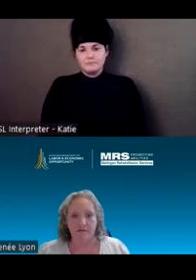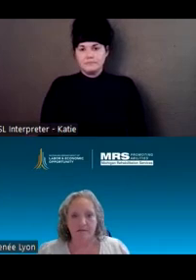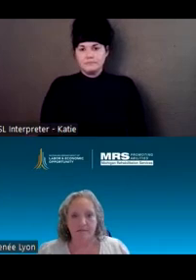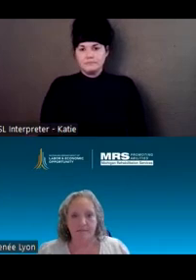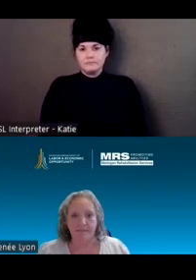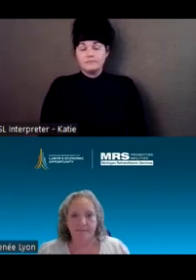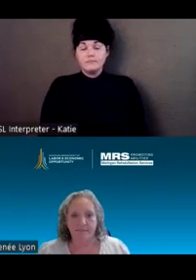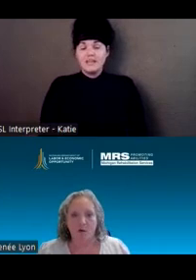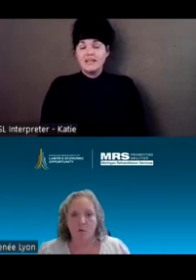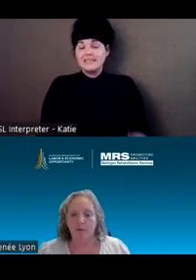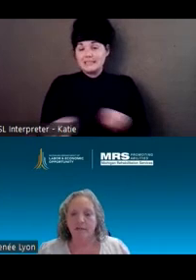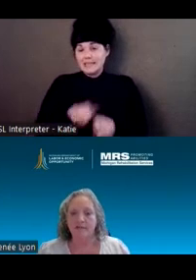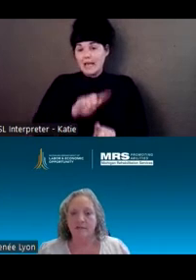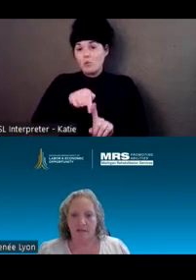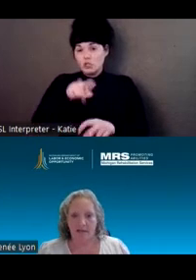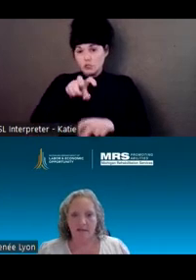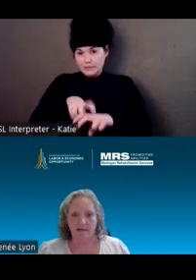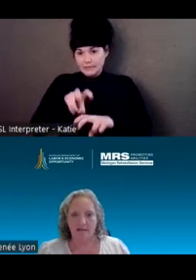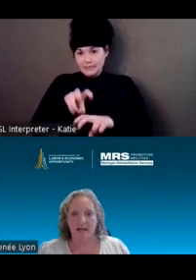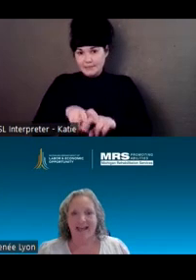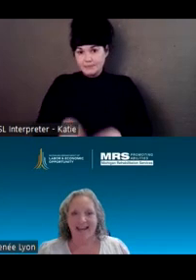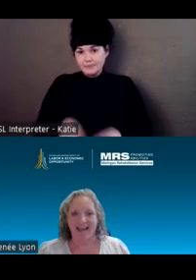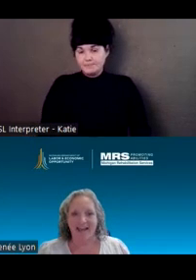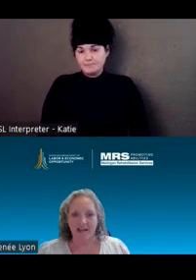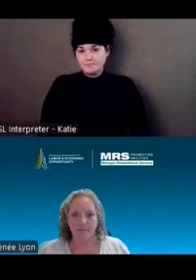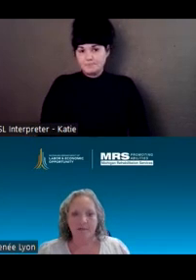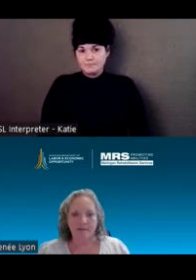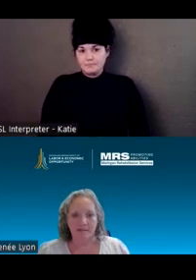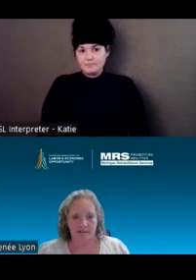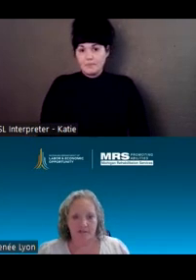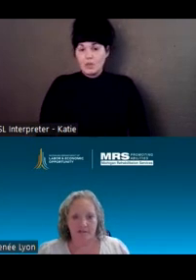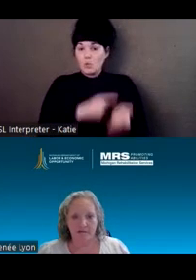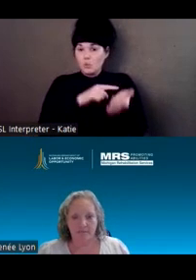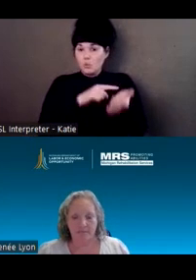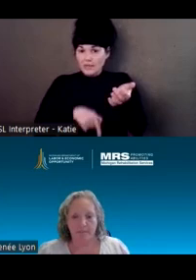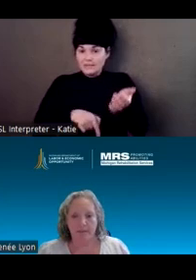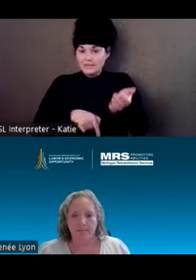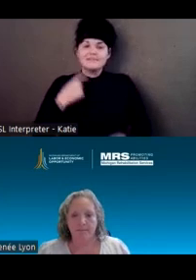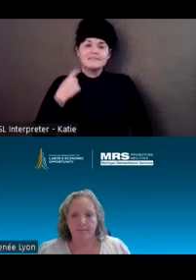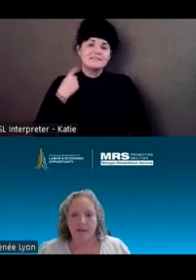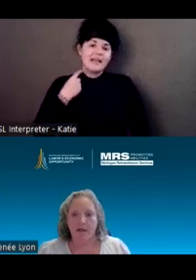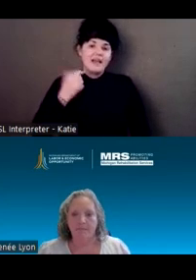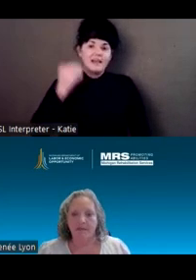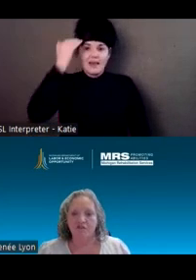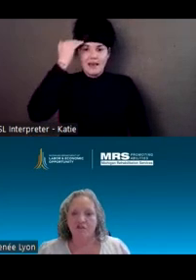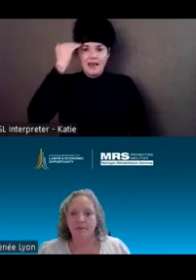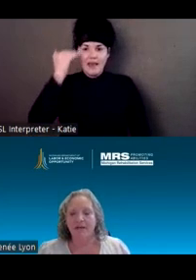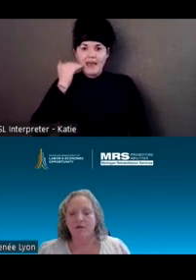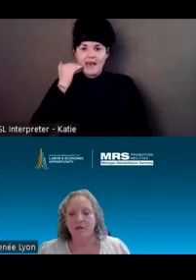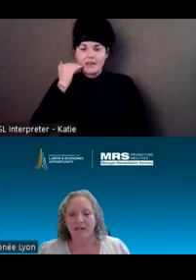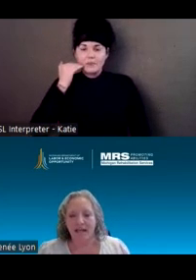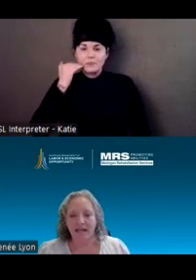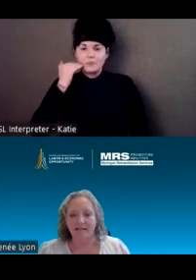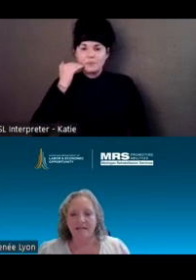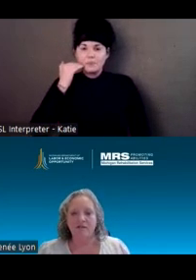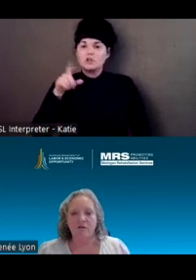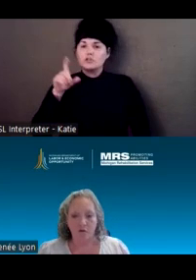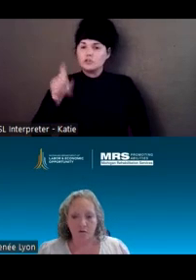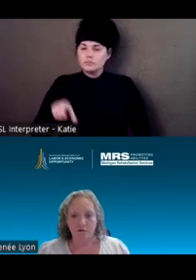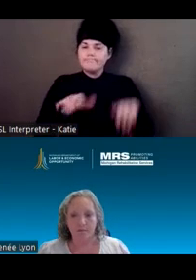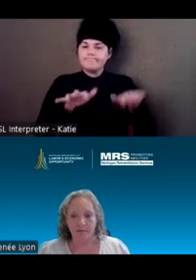seated. Wrists, neck, and head position, they should be in a